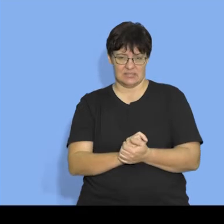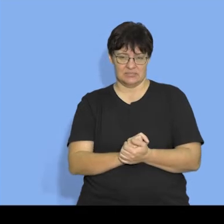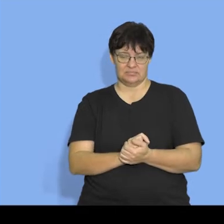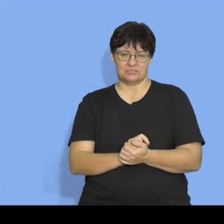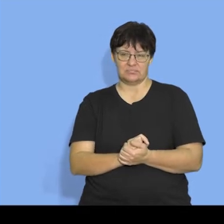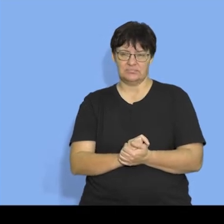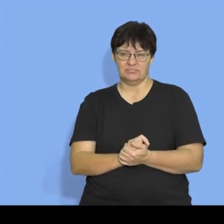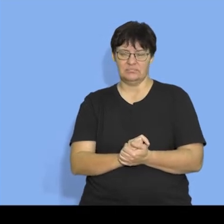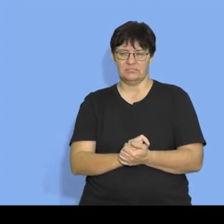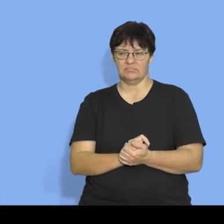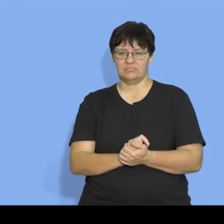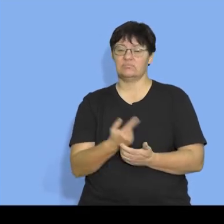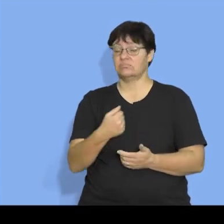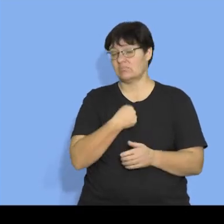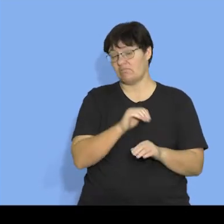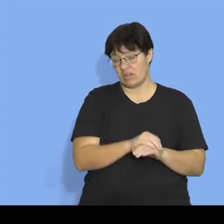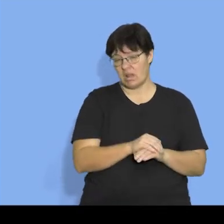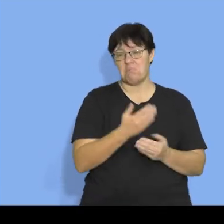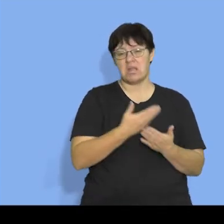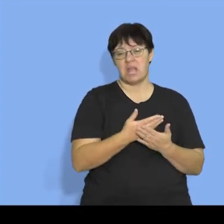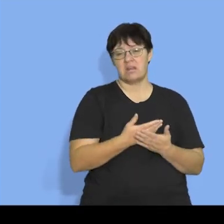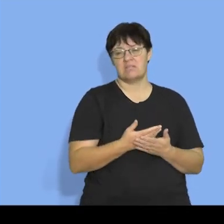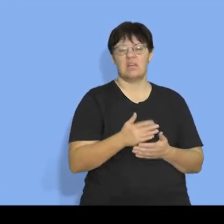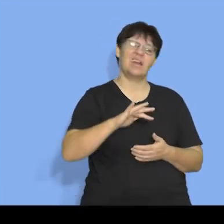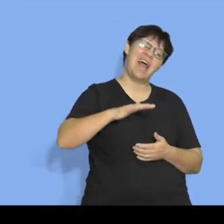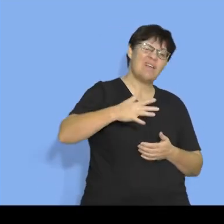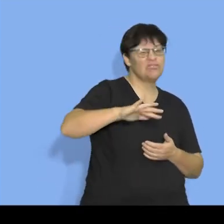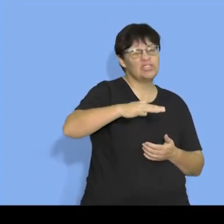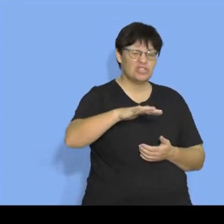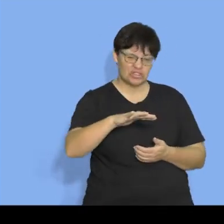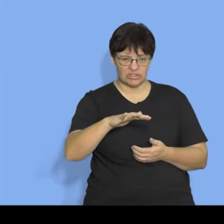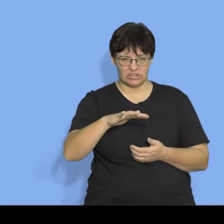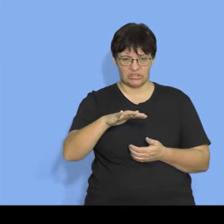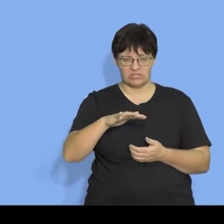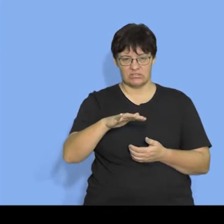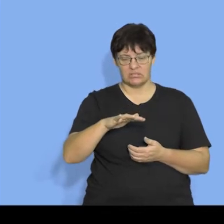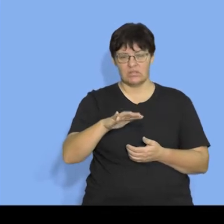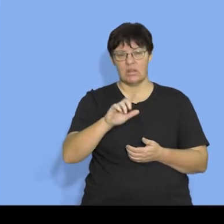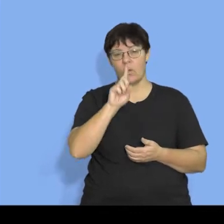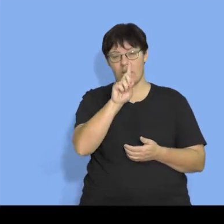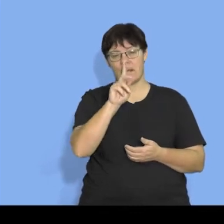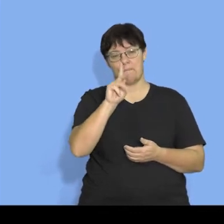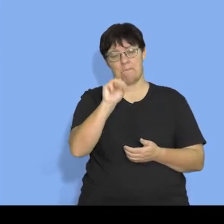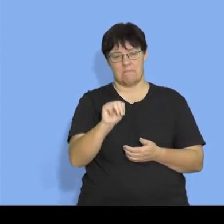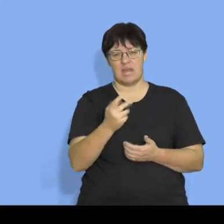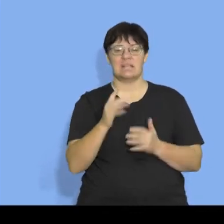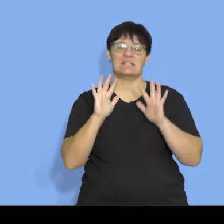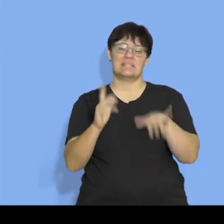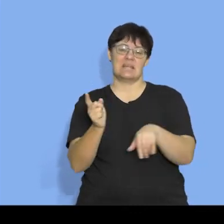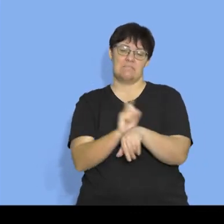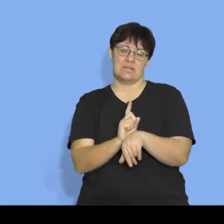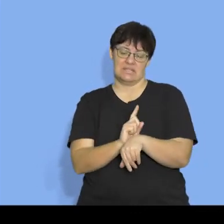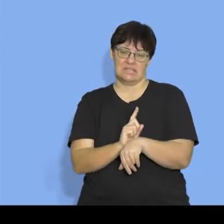saying to me that my friend could walk on average a kilometer in 10 minutes